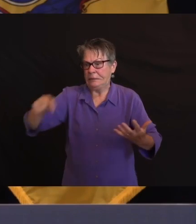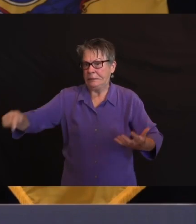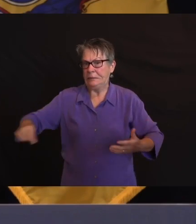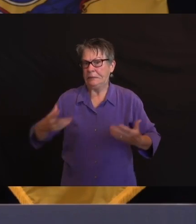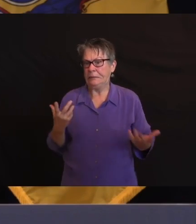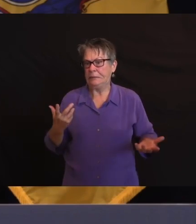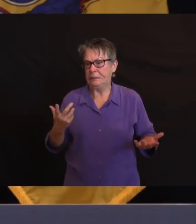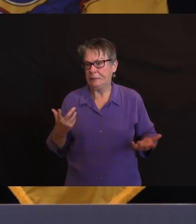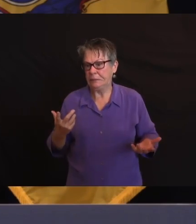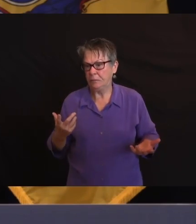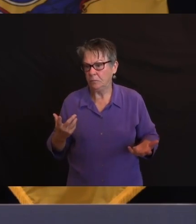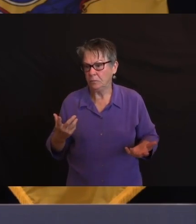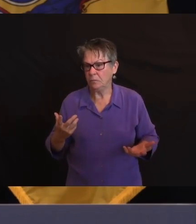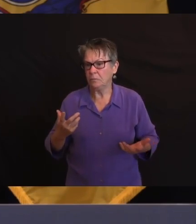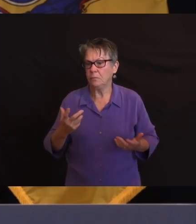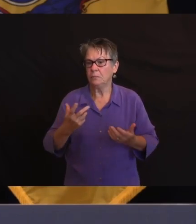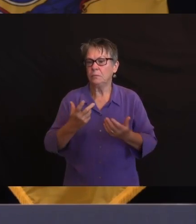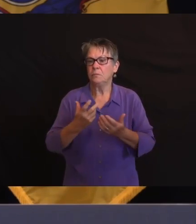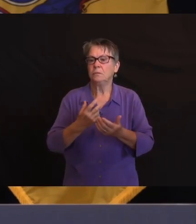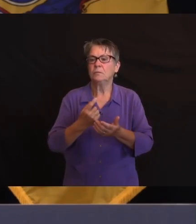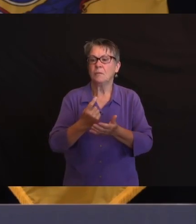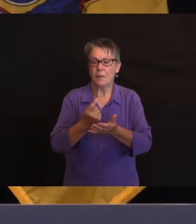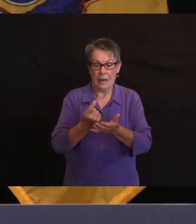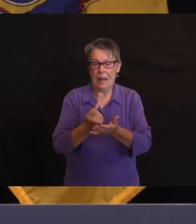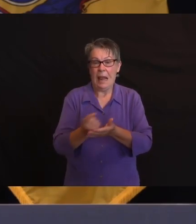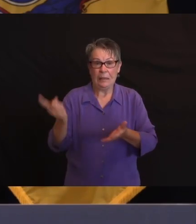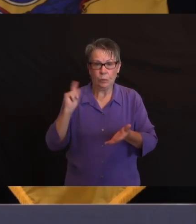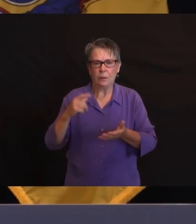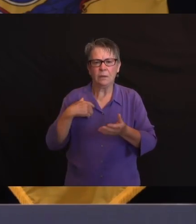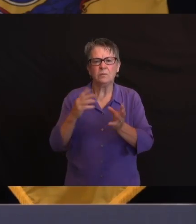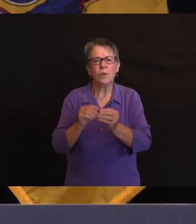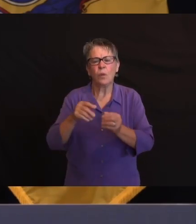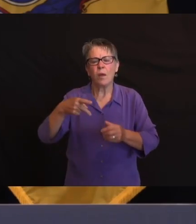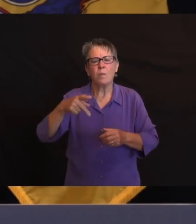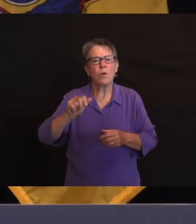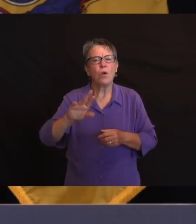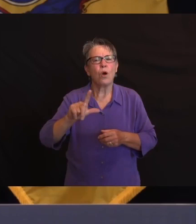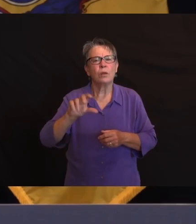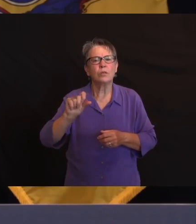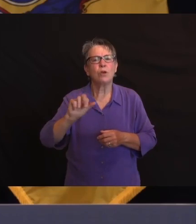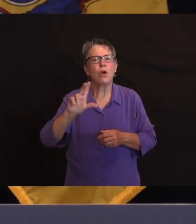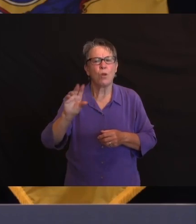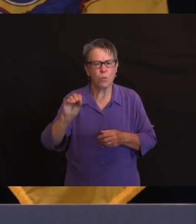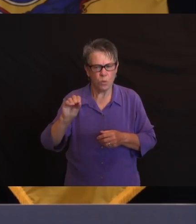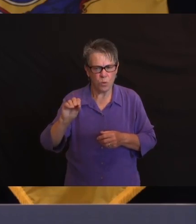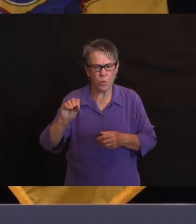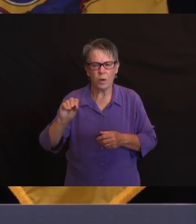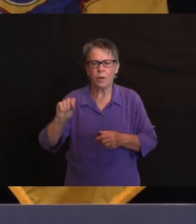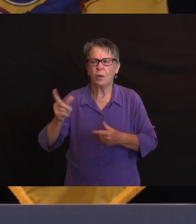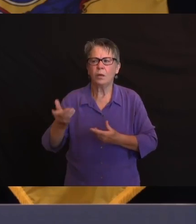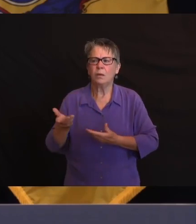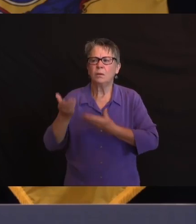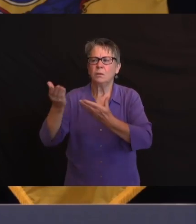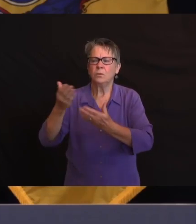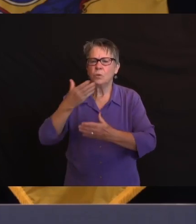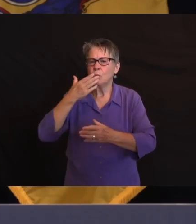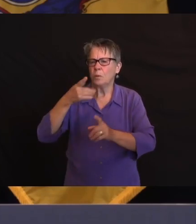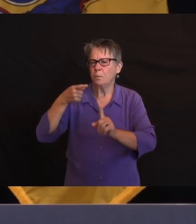that these are, in most cases, overwhelmingly priorities from local communities up and down the